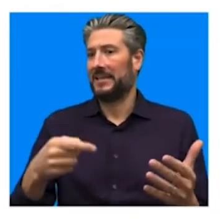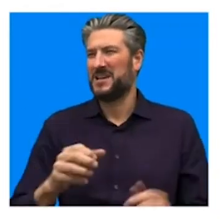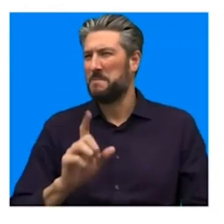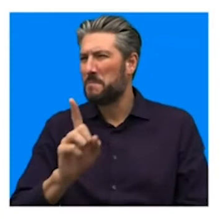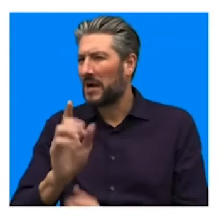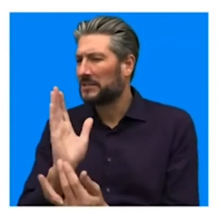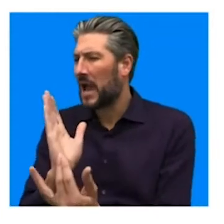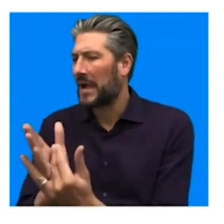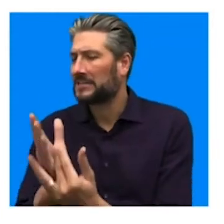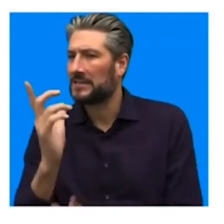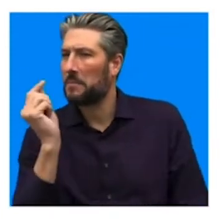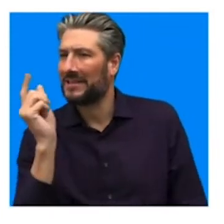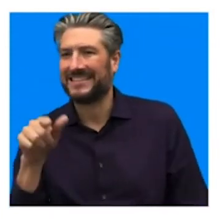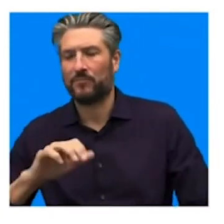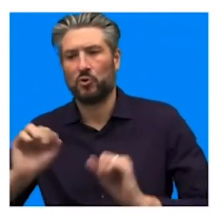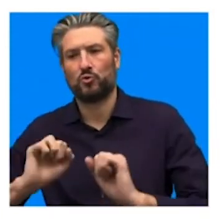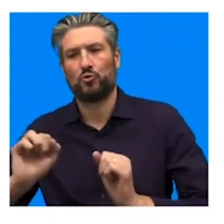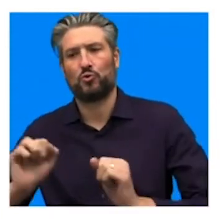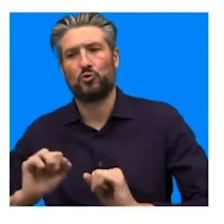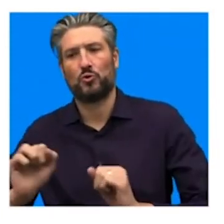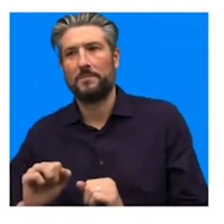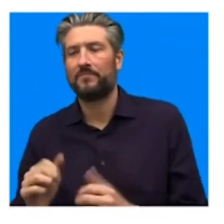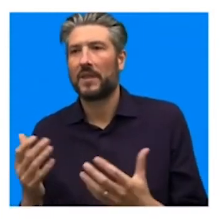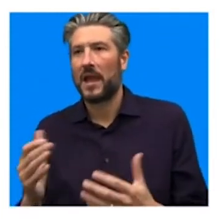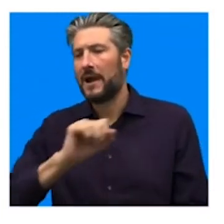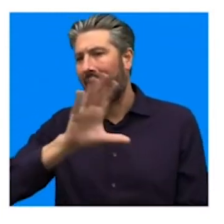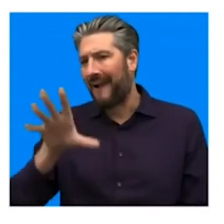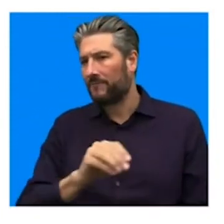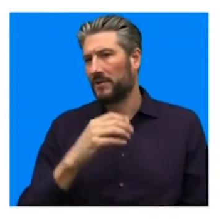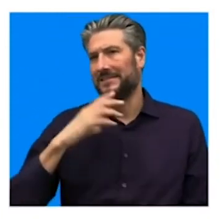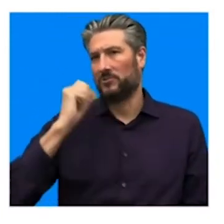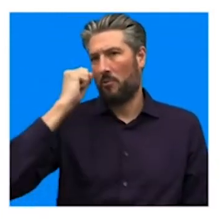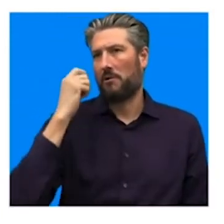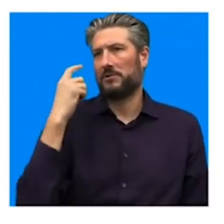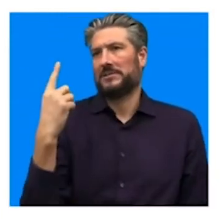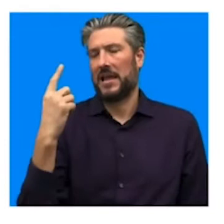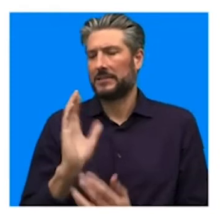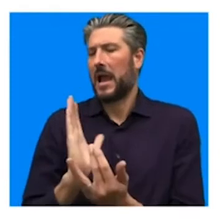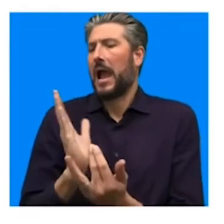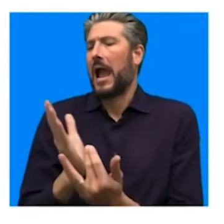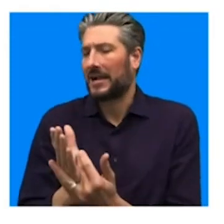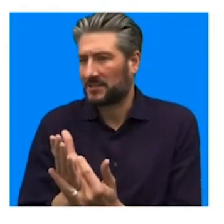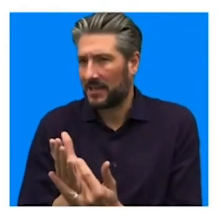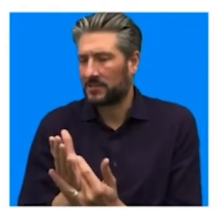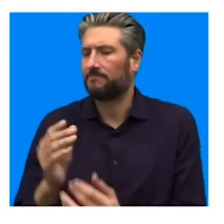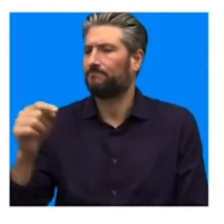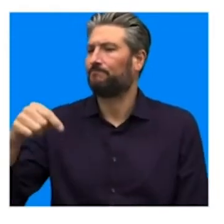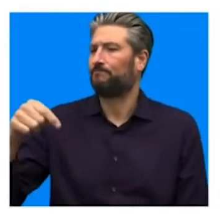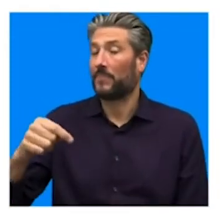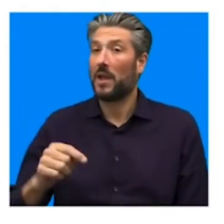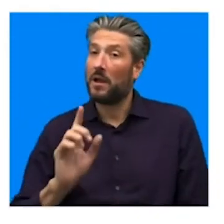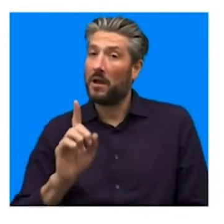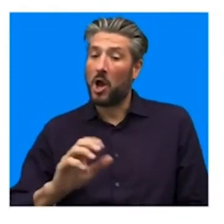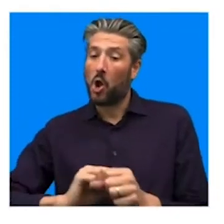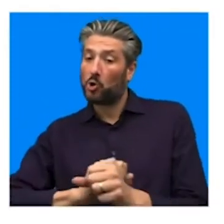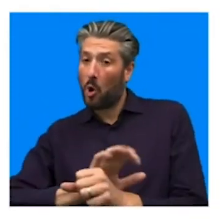we need to understand it to understand how it impacts our products and services. What has happened is that COVID has helped sort of expedite